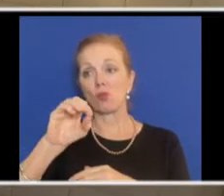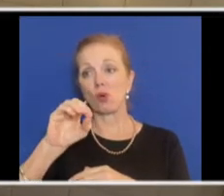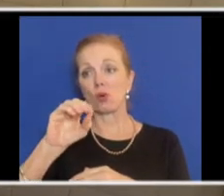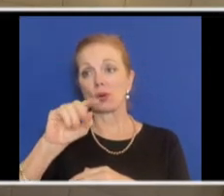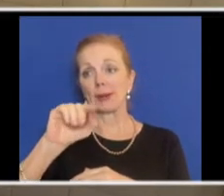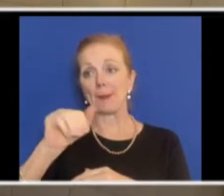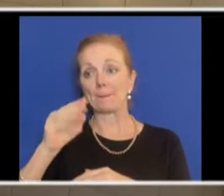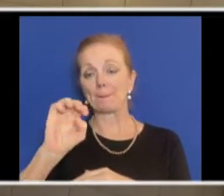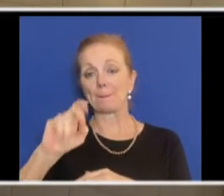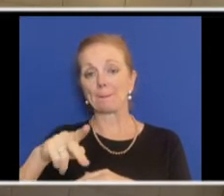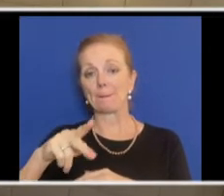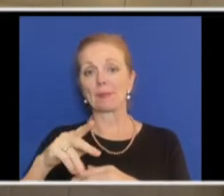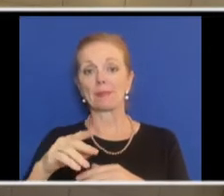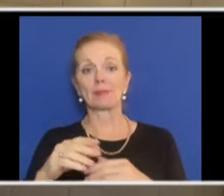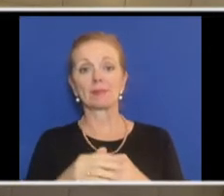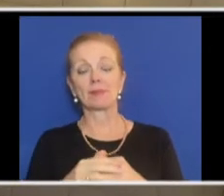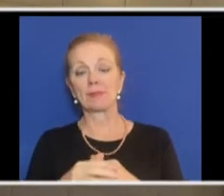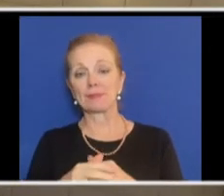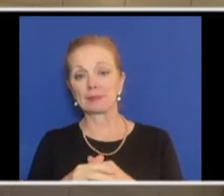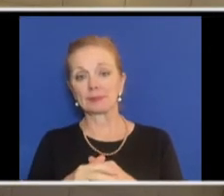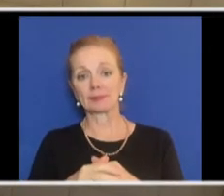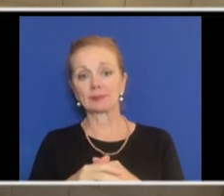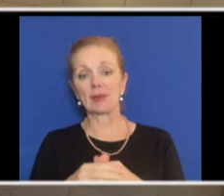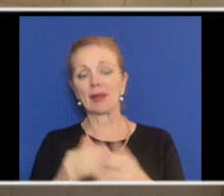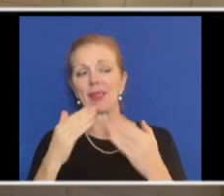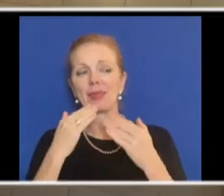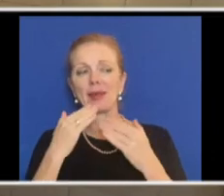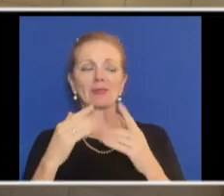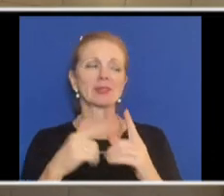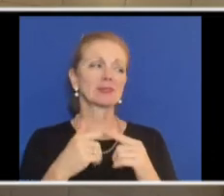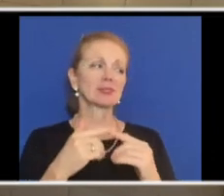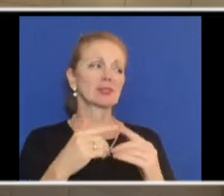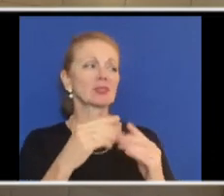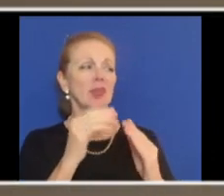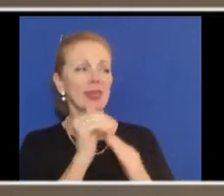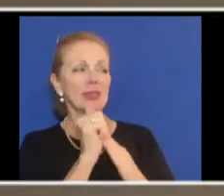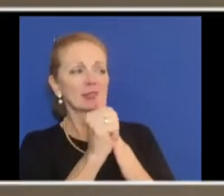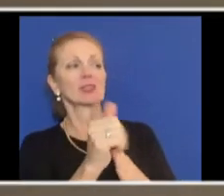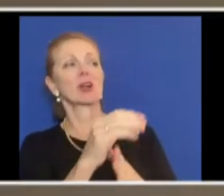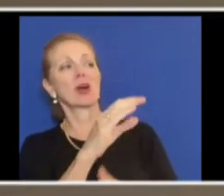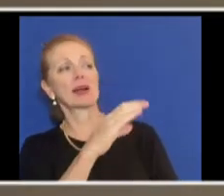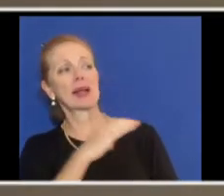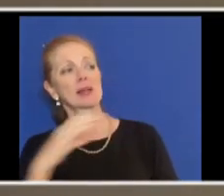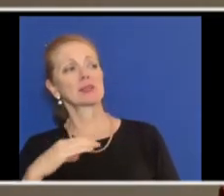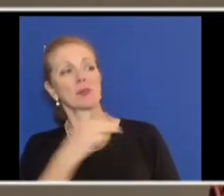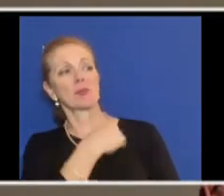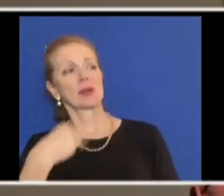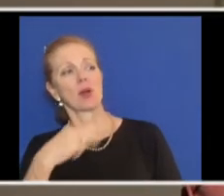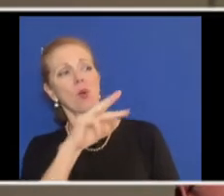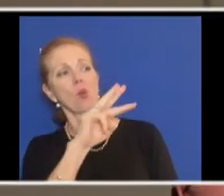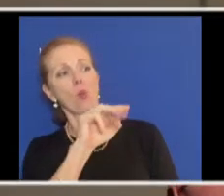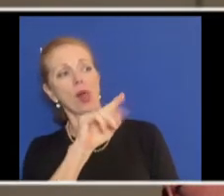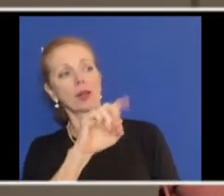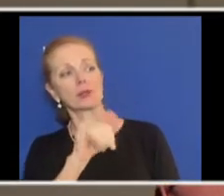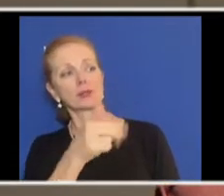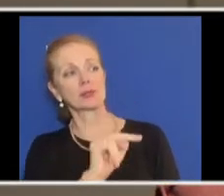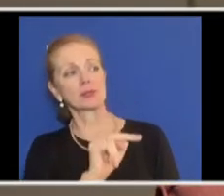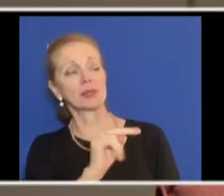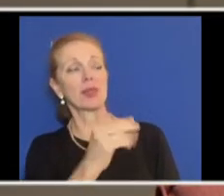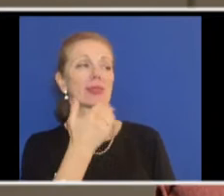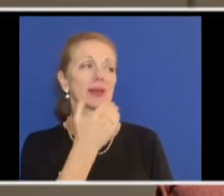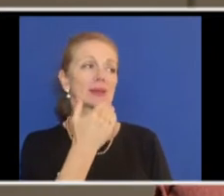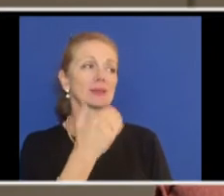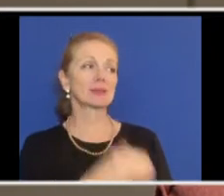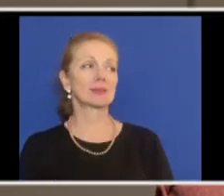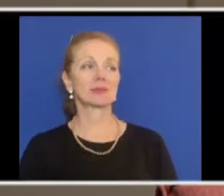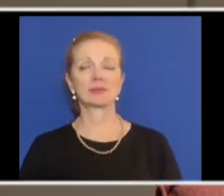uh councilmember Washington for her leadership I think of being chair of housing or whatever the new the new name for the community housing